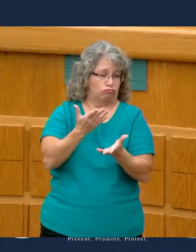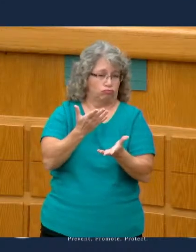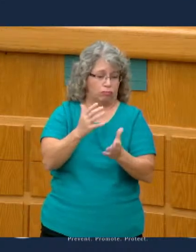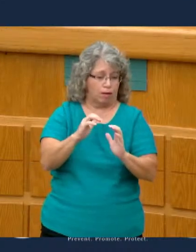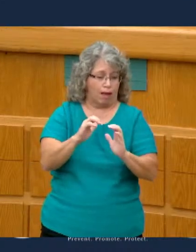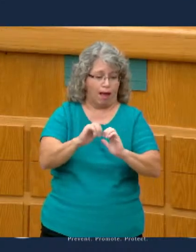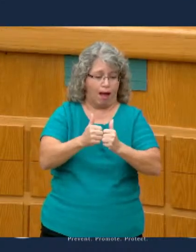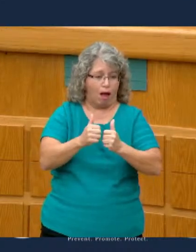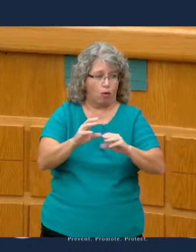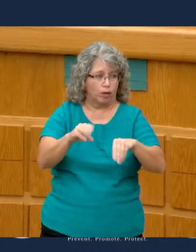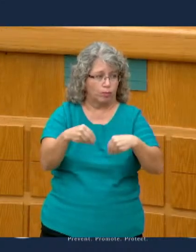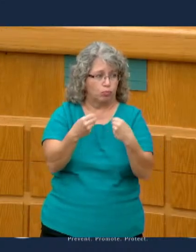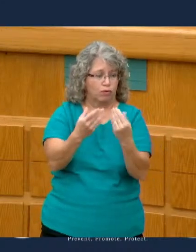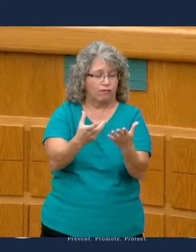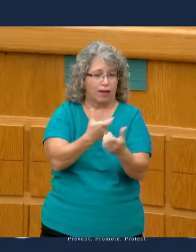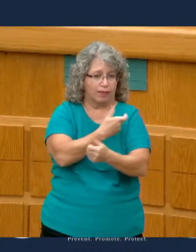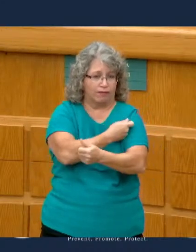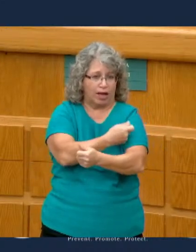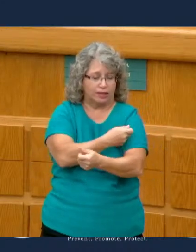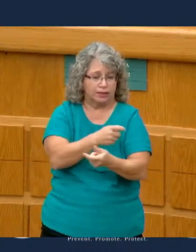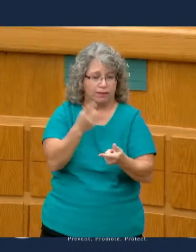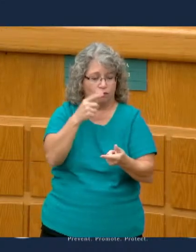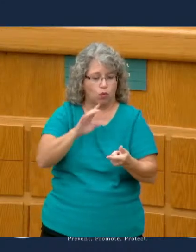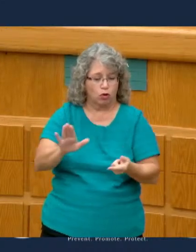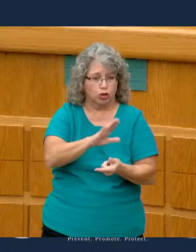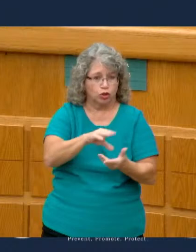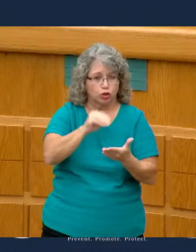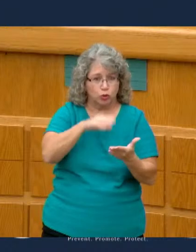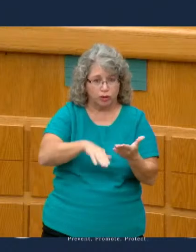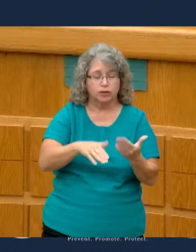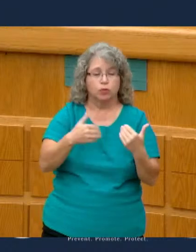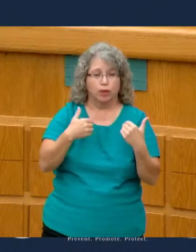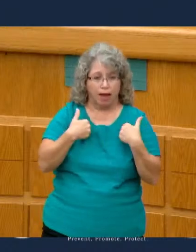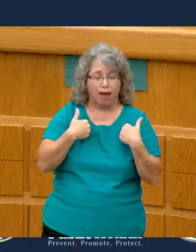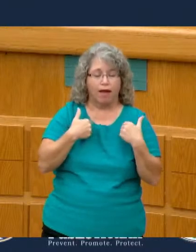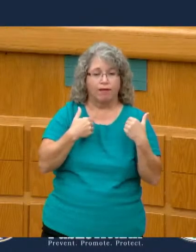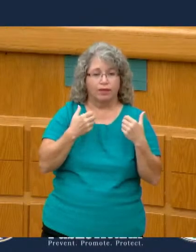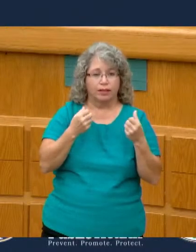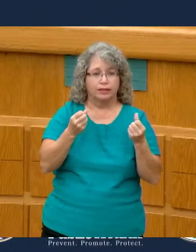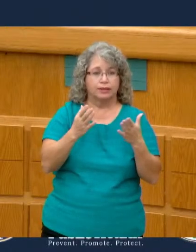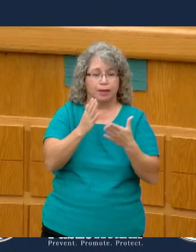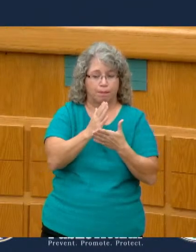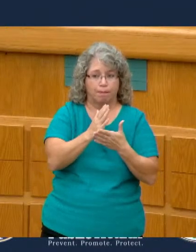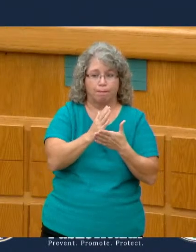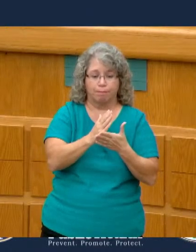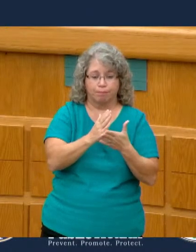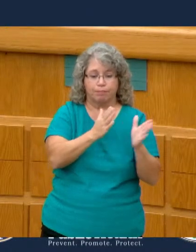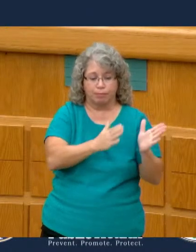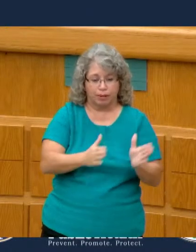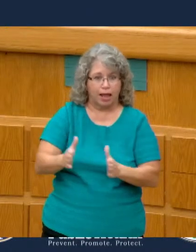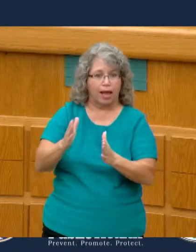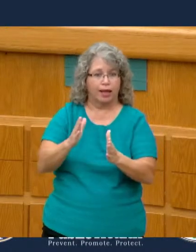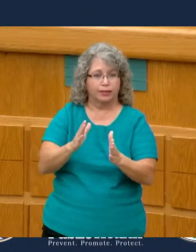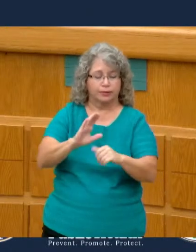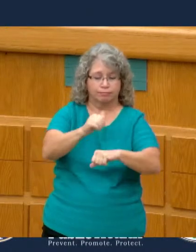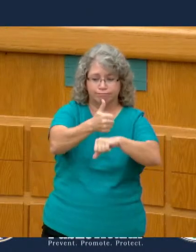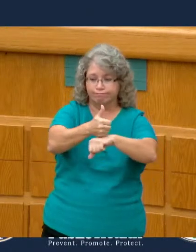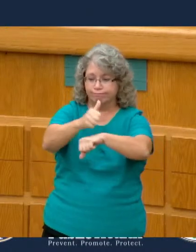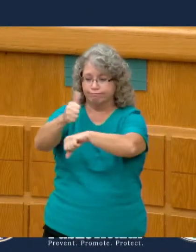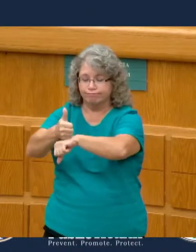We have over 17 planned events at local area elementary schools so that the parents have easy access to get their child